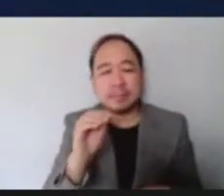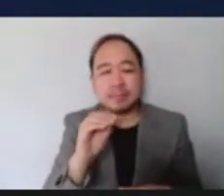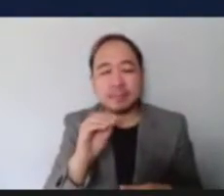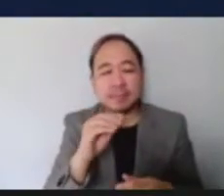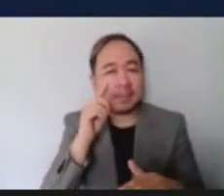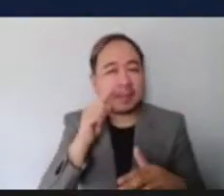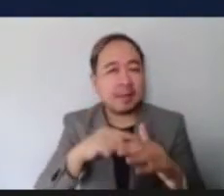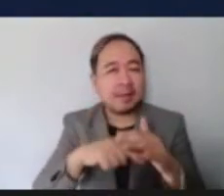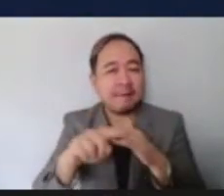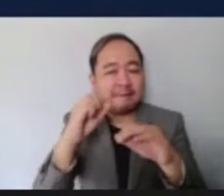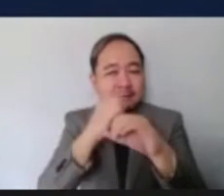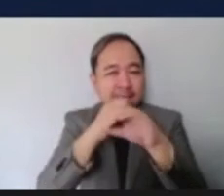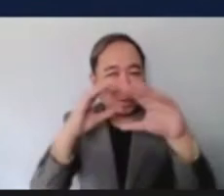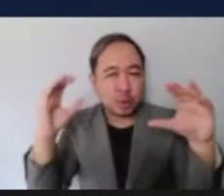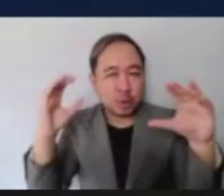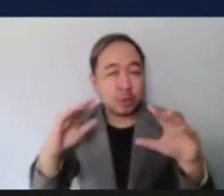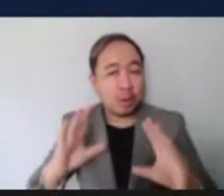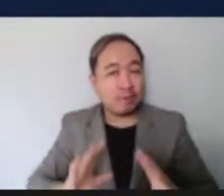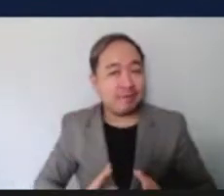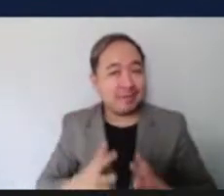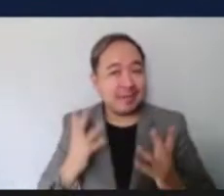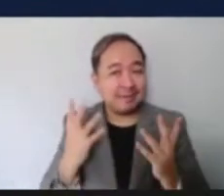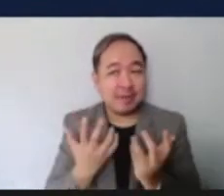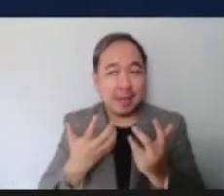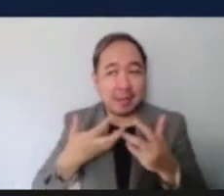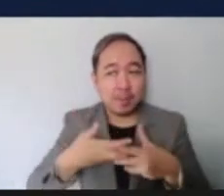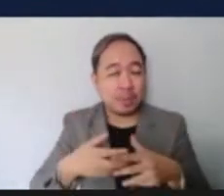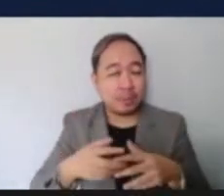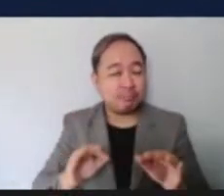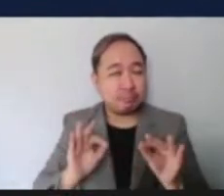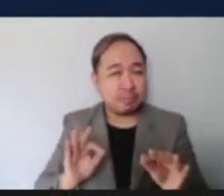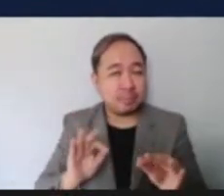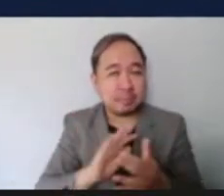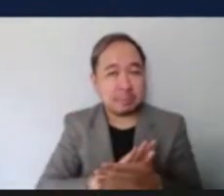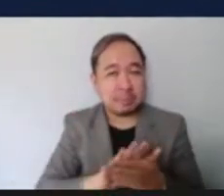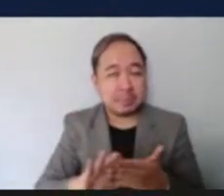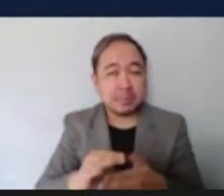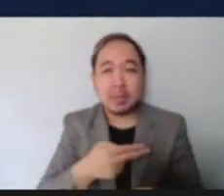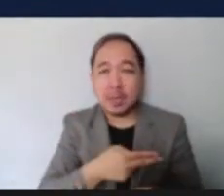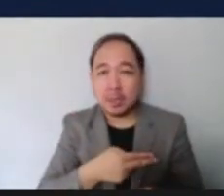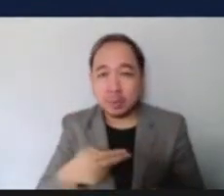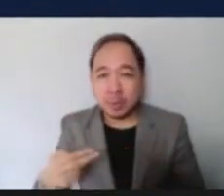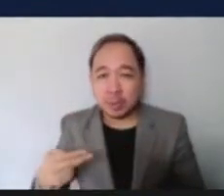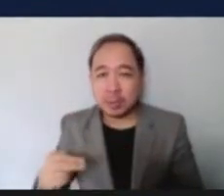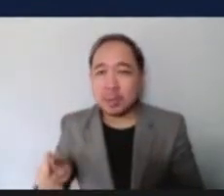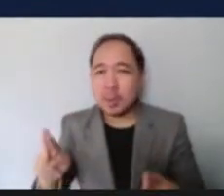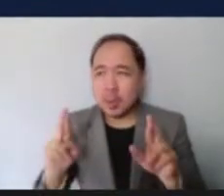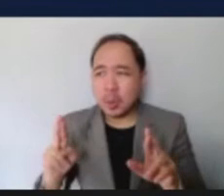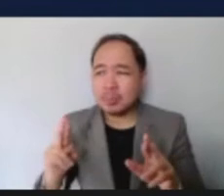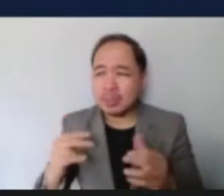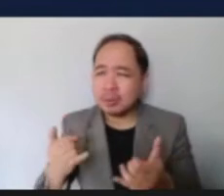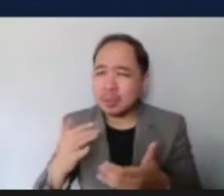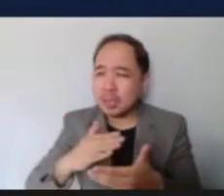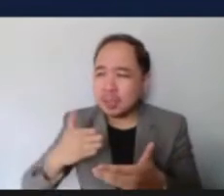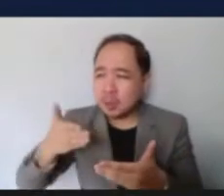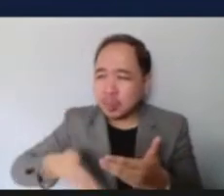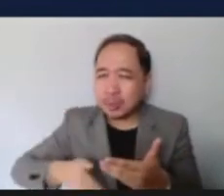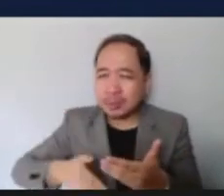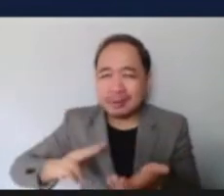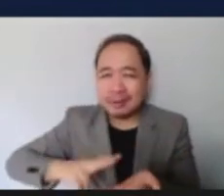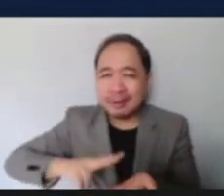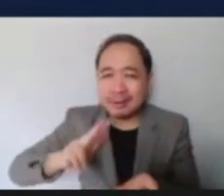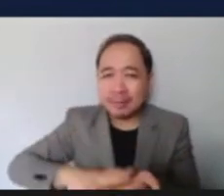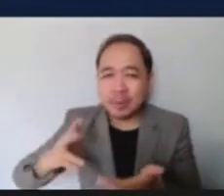with nature Indonesia stand ready to acquires the focus in finalizing and adopting